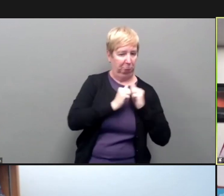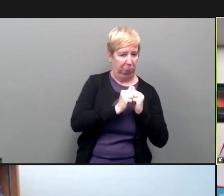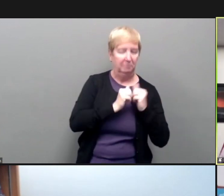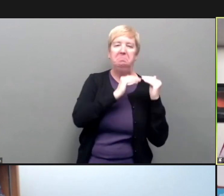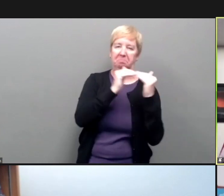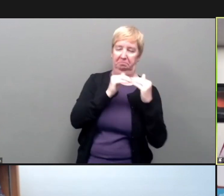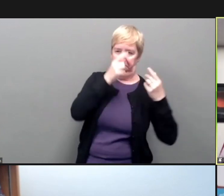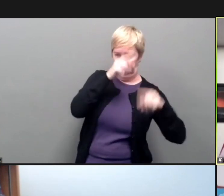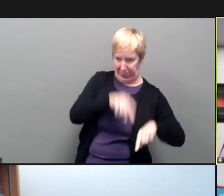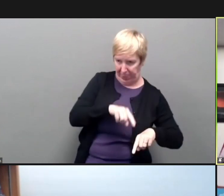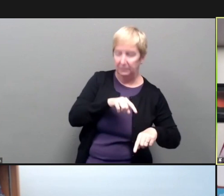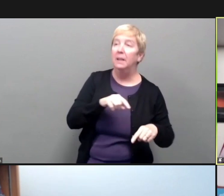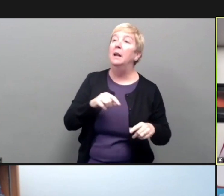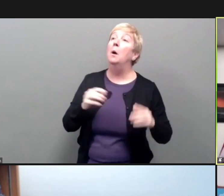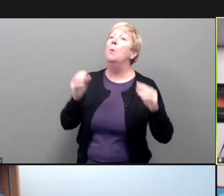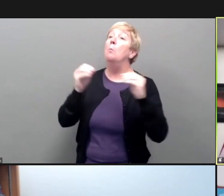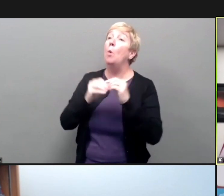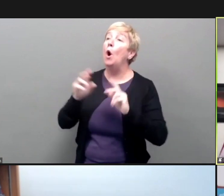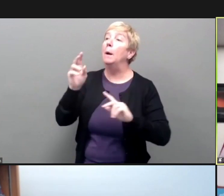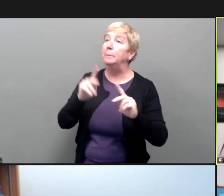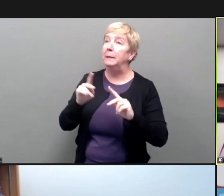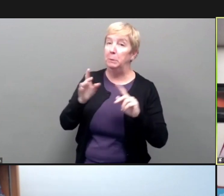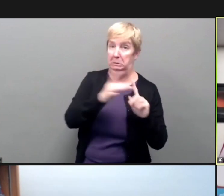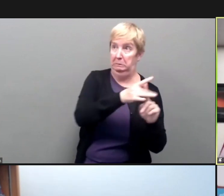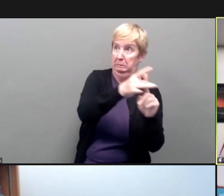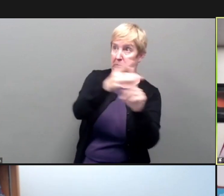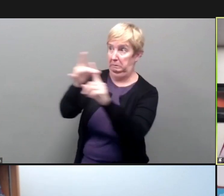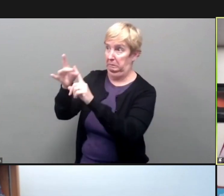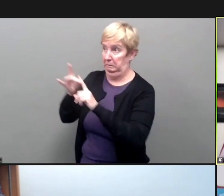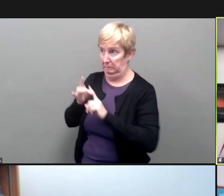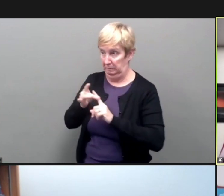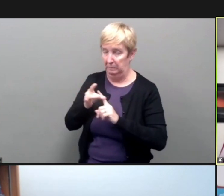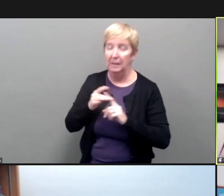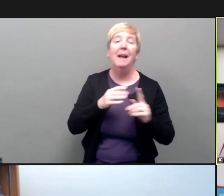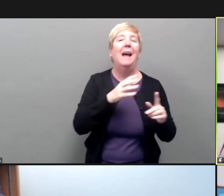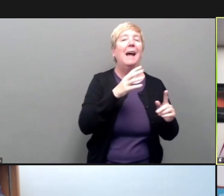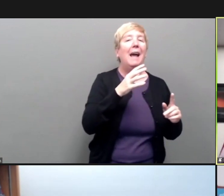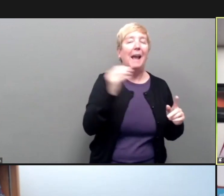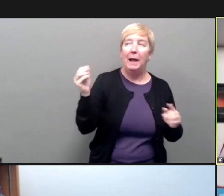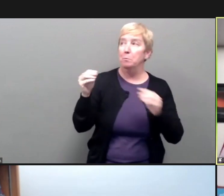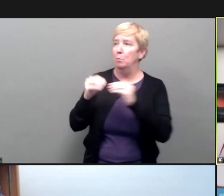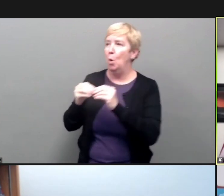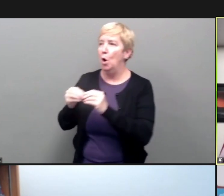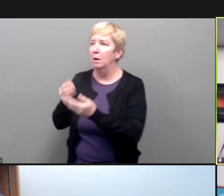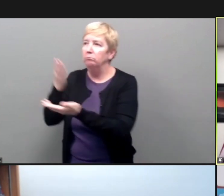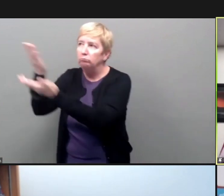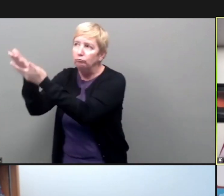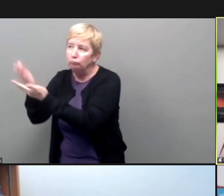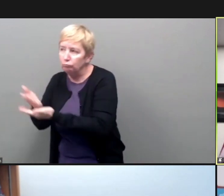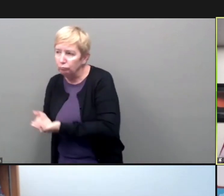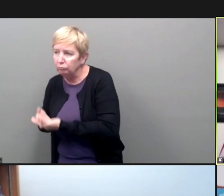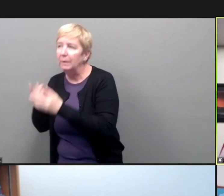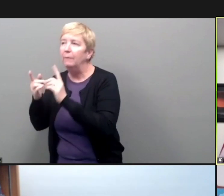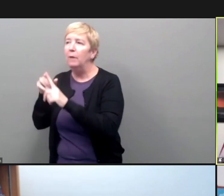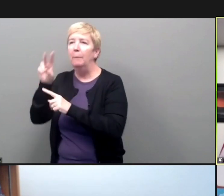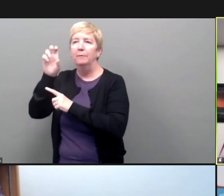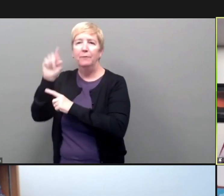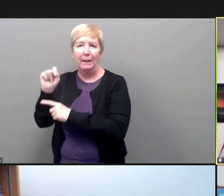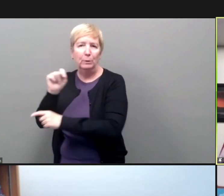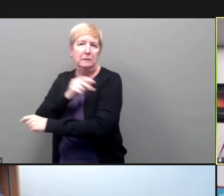there's been a lot more literature, there's a veterans hospital study, and I meant to put it in the slides today,